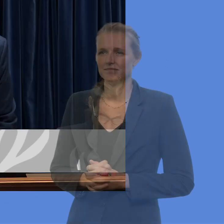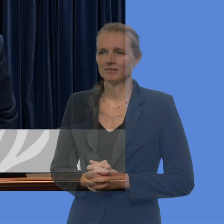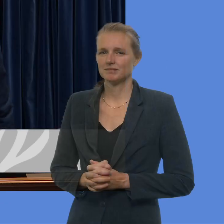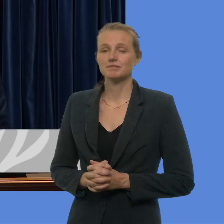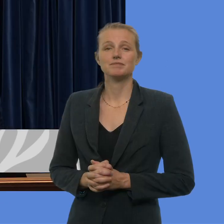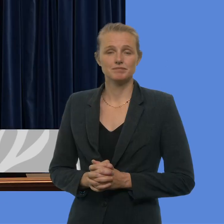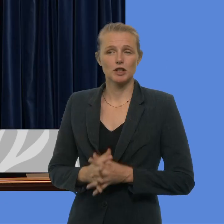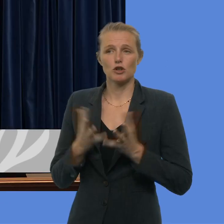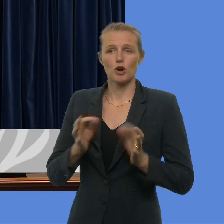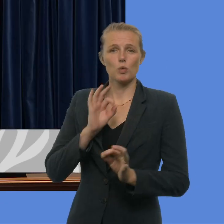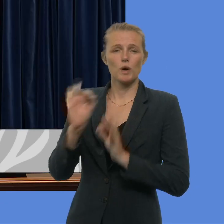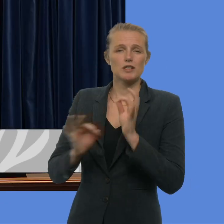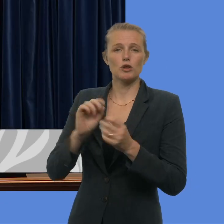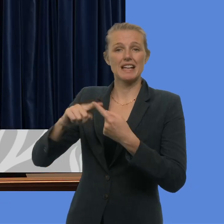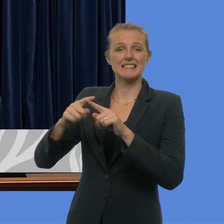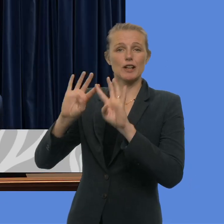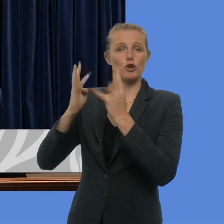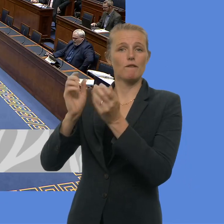Executive Office, Nicole David Honeyford.